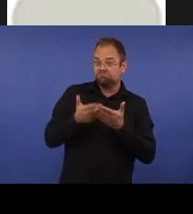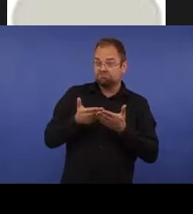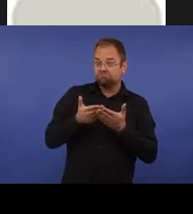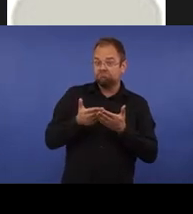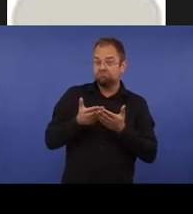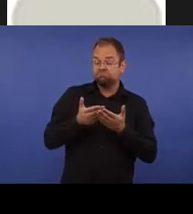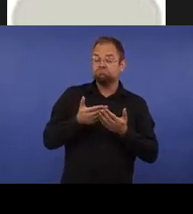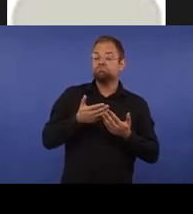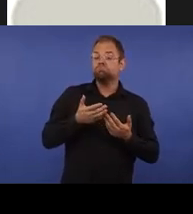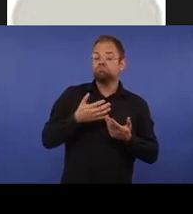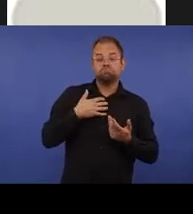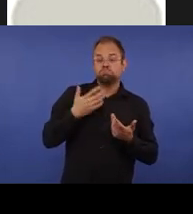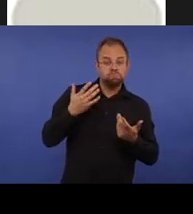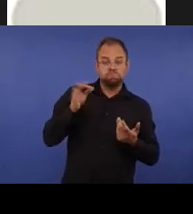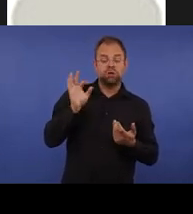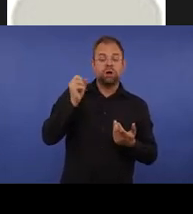Yes.